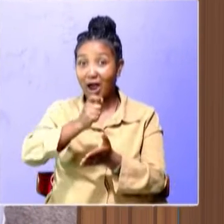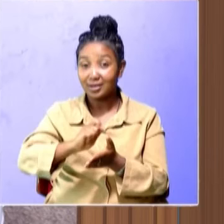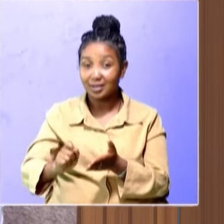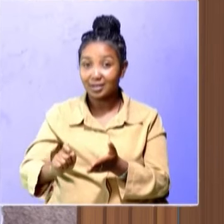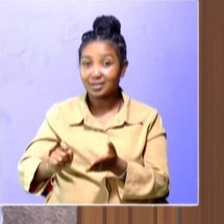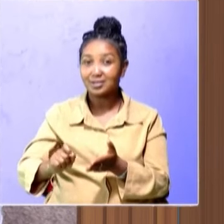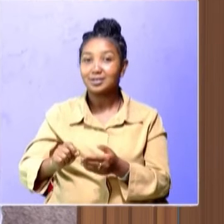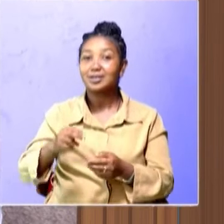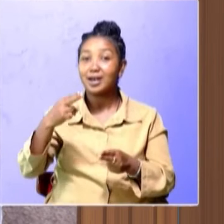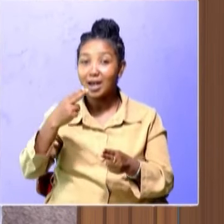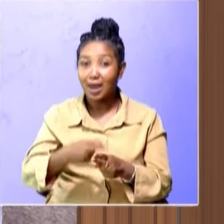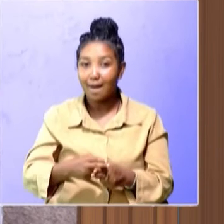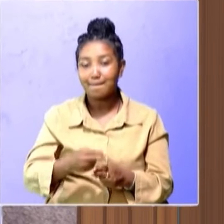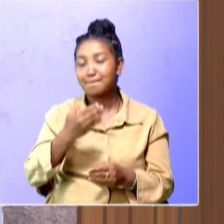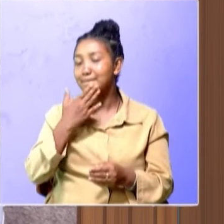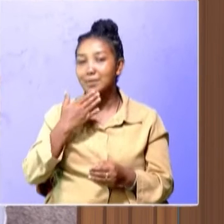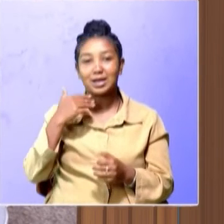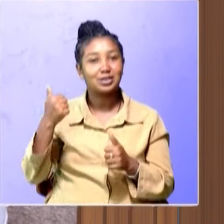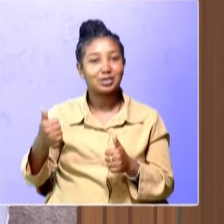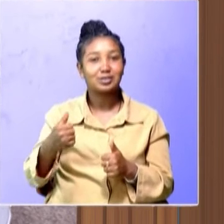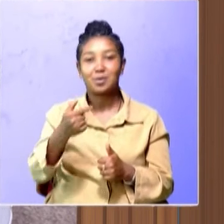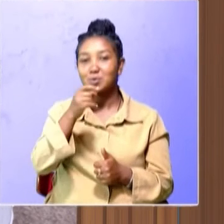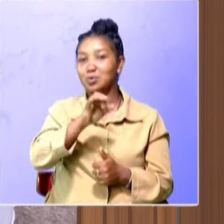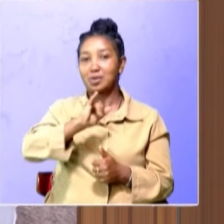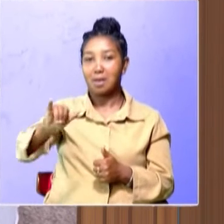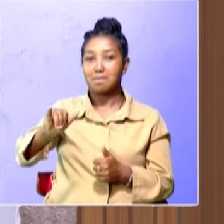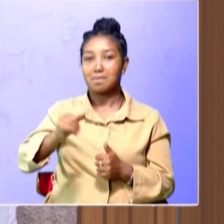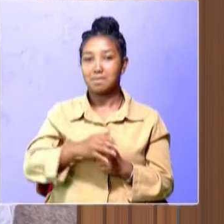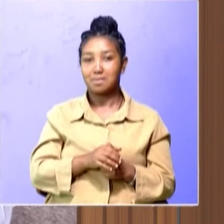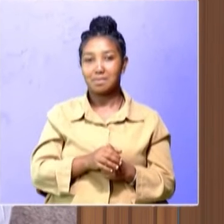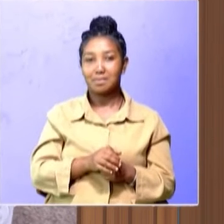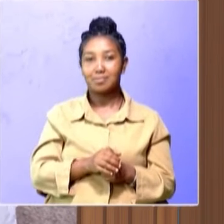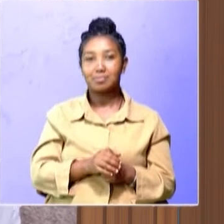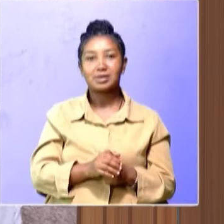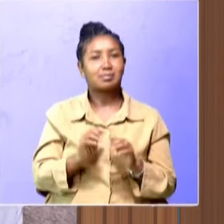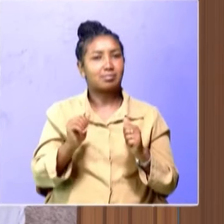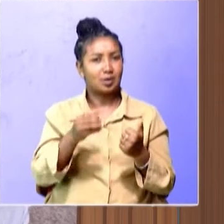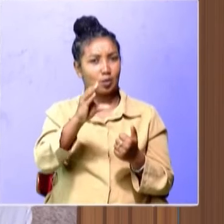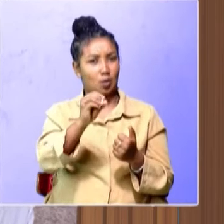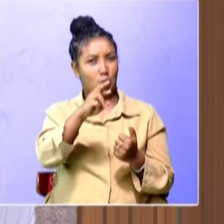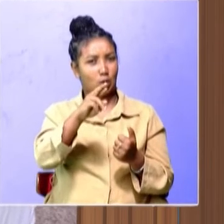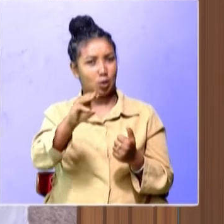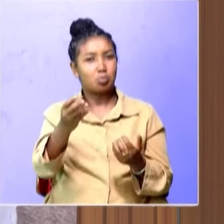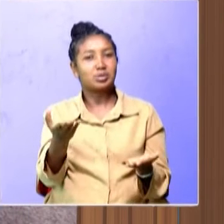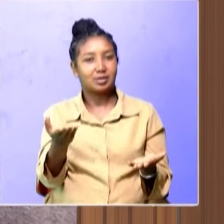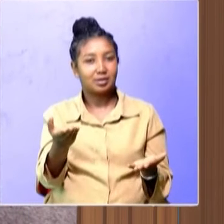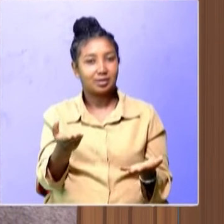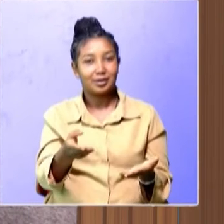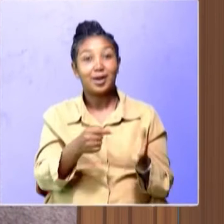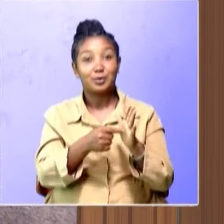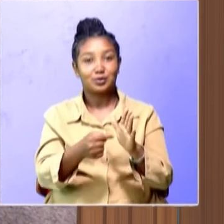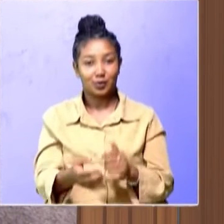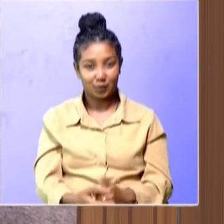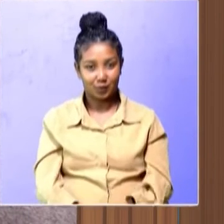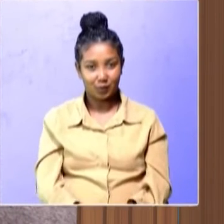argumentative paragraph is delicious like the Oreo biscuit. But what do we mean when we say Oreo? Let me show